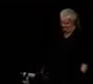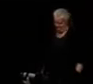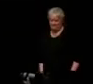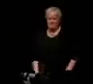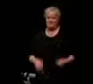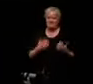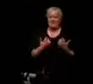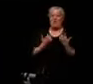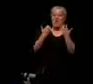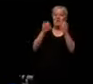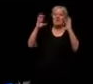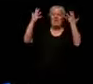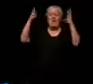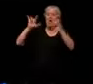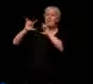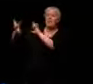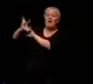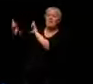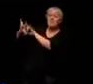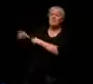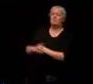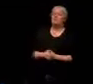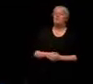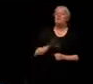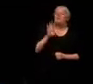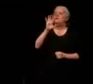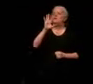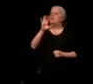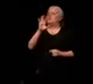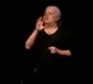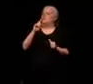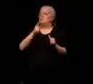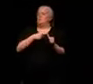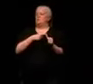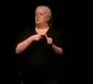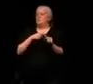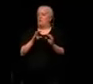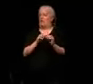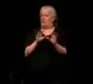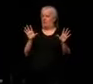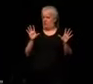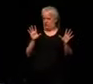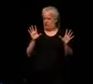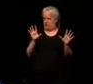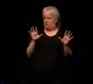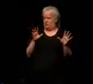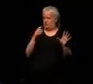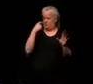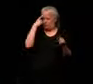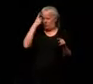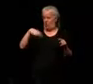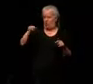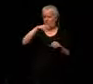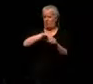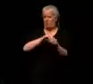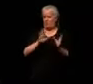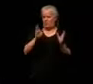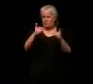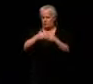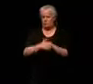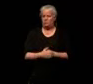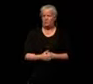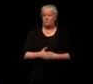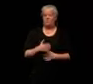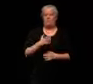Well let's let's be really clear on something to all of you in this room. There's one rule that I live